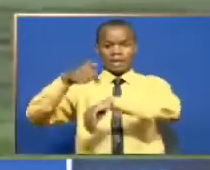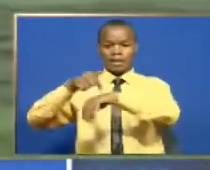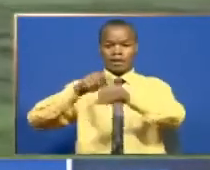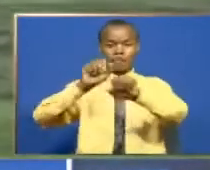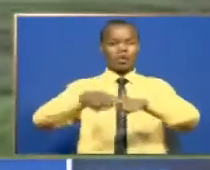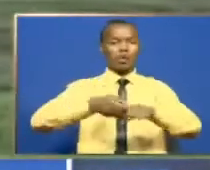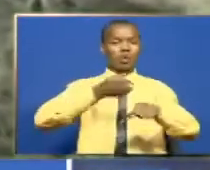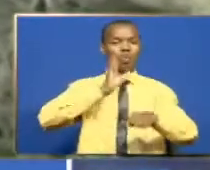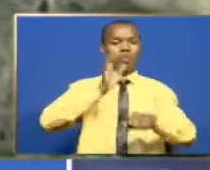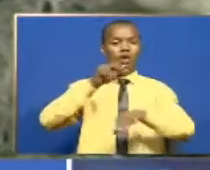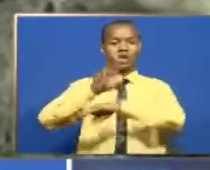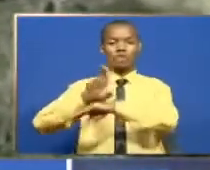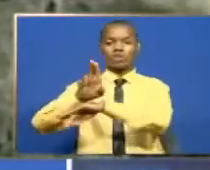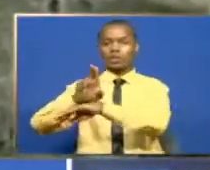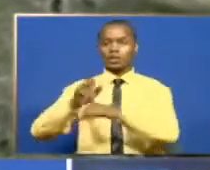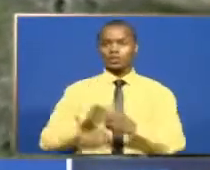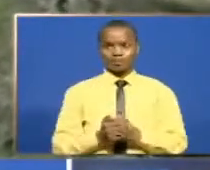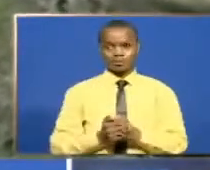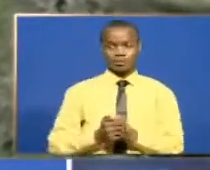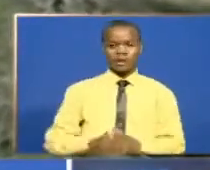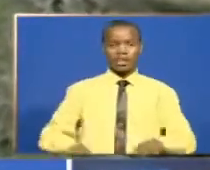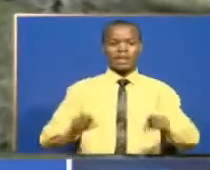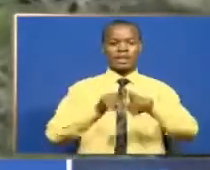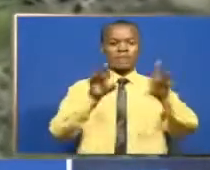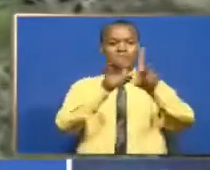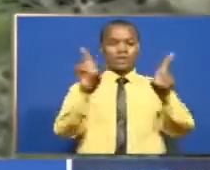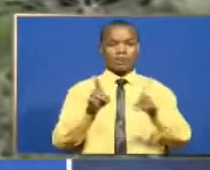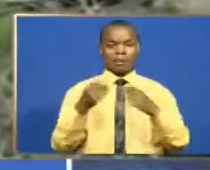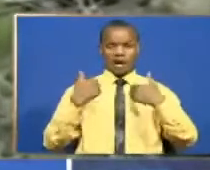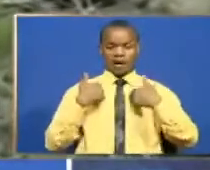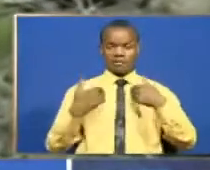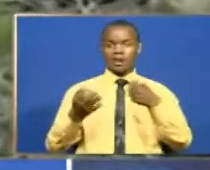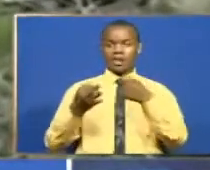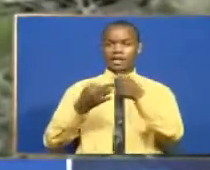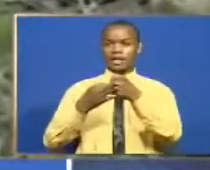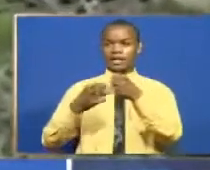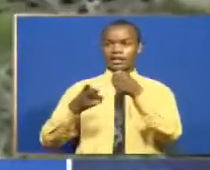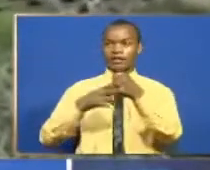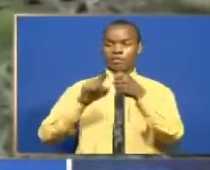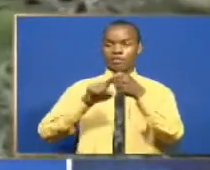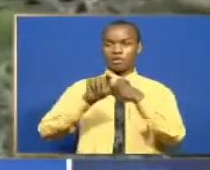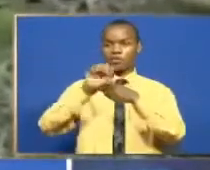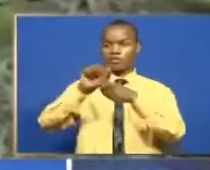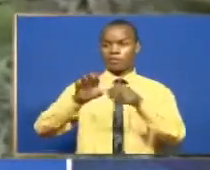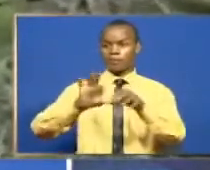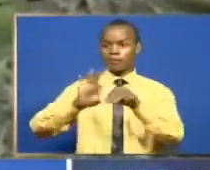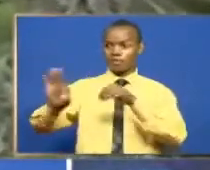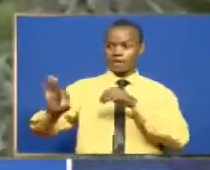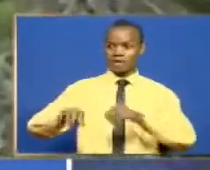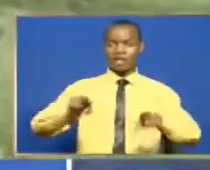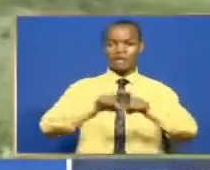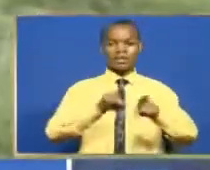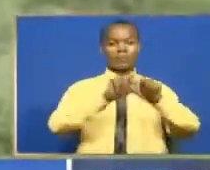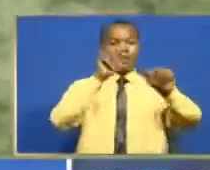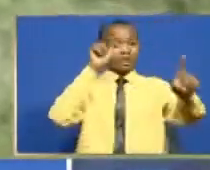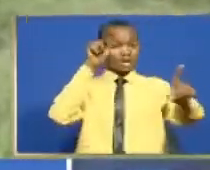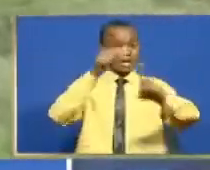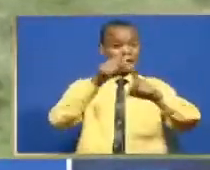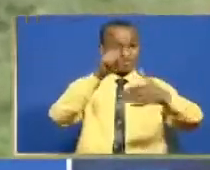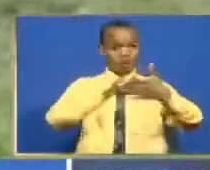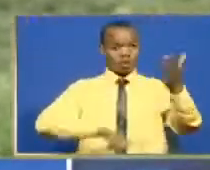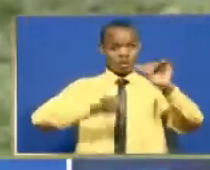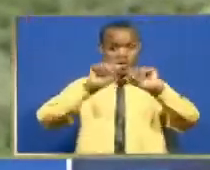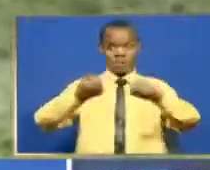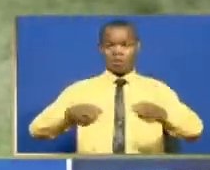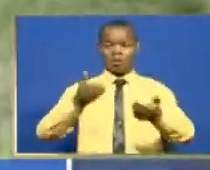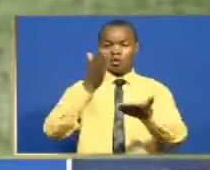for domestic use. The dam, which features an 87.5-meter-tall concrete gravity dike, is projected to have a capacity to